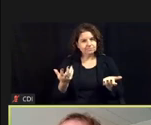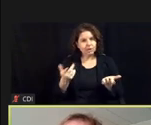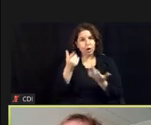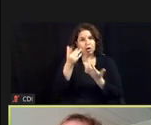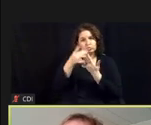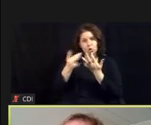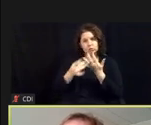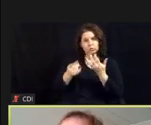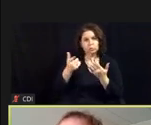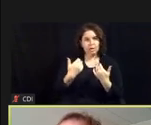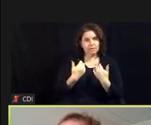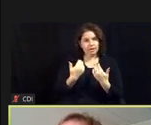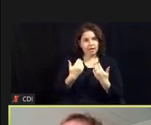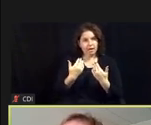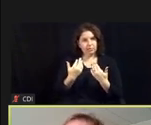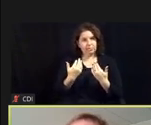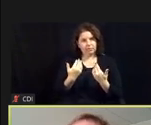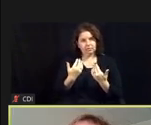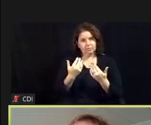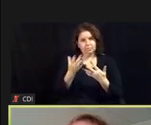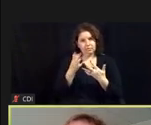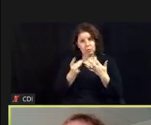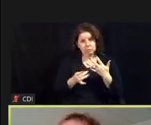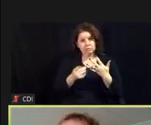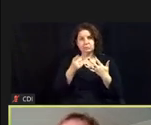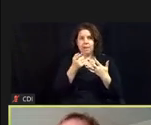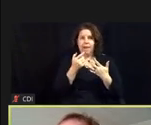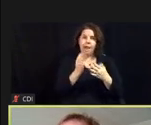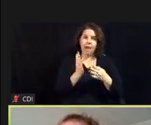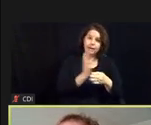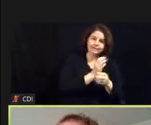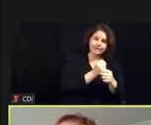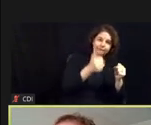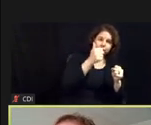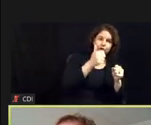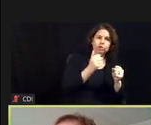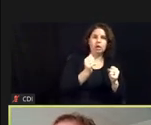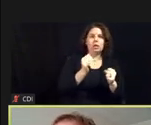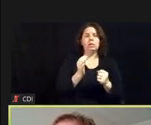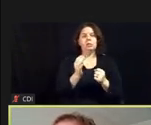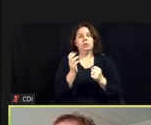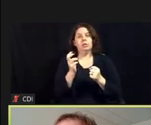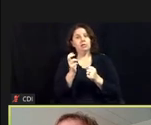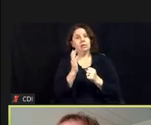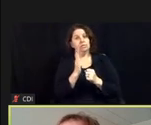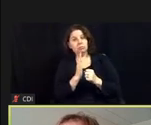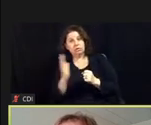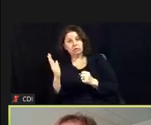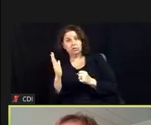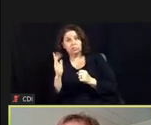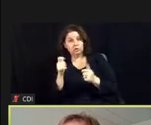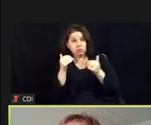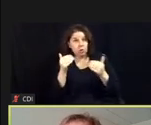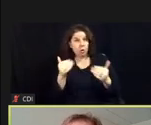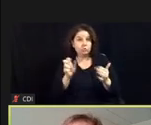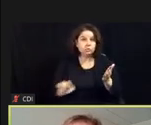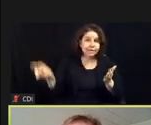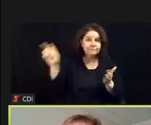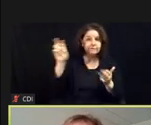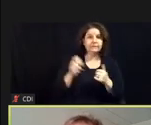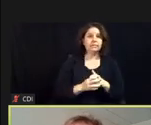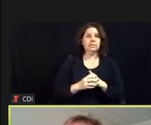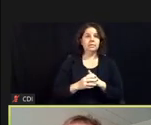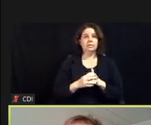navigate these personal choices around where we might travel, where we might recreate, and how we might do that safely. Next slide,